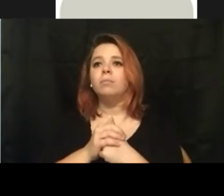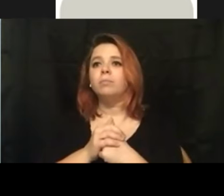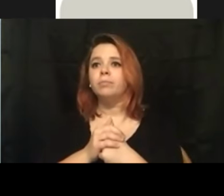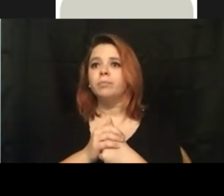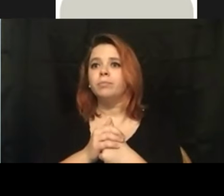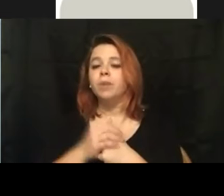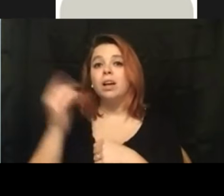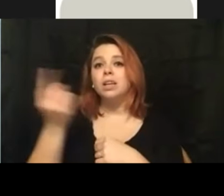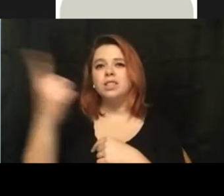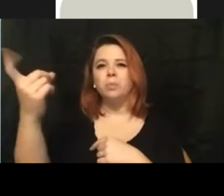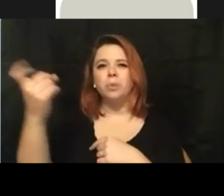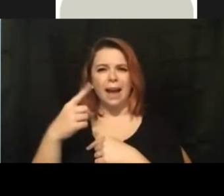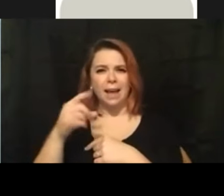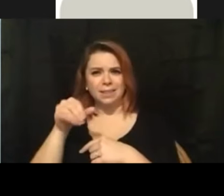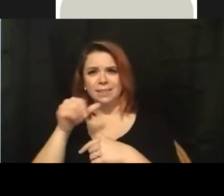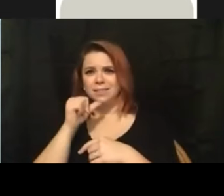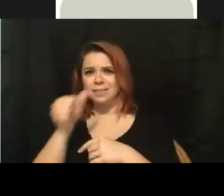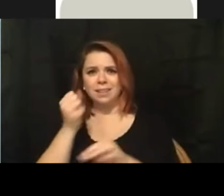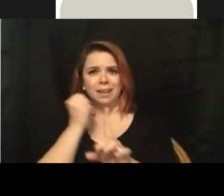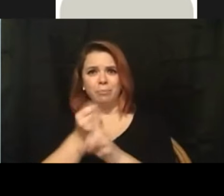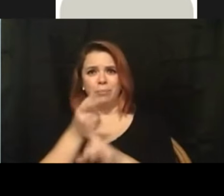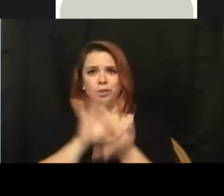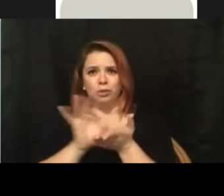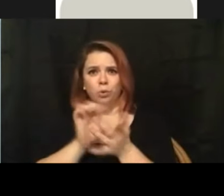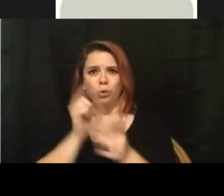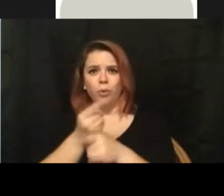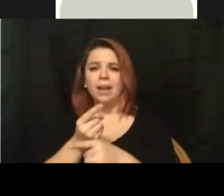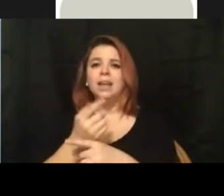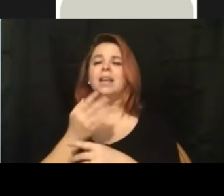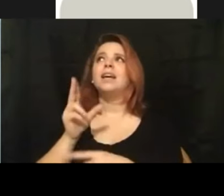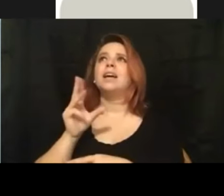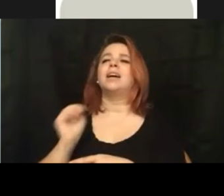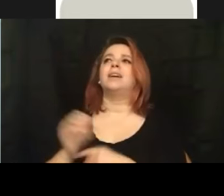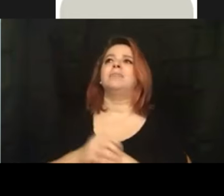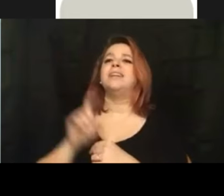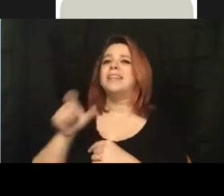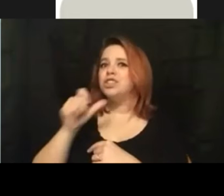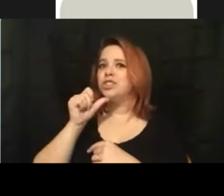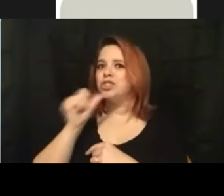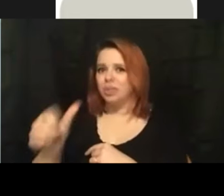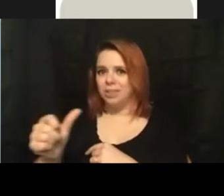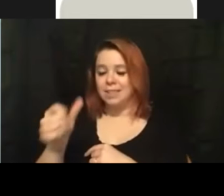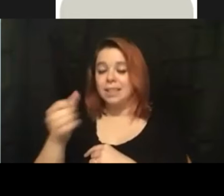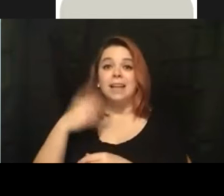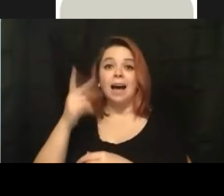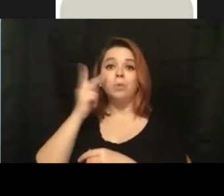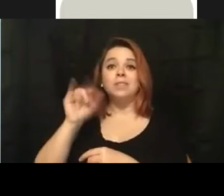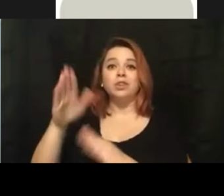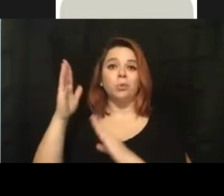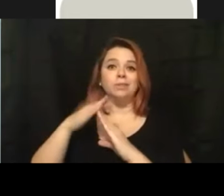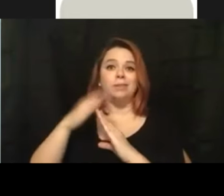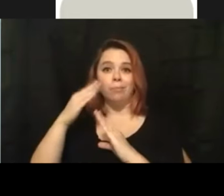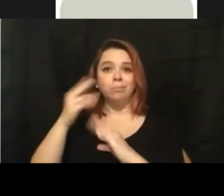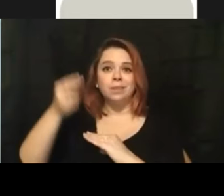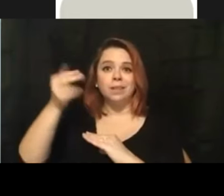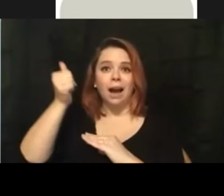It shouldn't affect your score. If it does, because again, I see what your top score is, and then like I said, I've manually changed them to